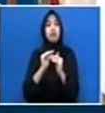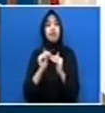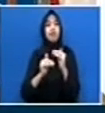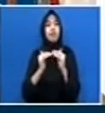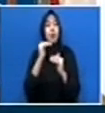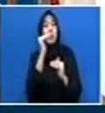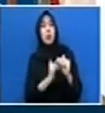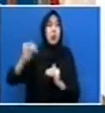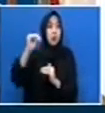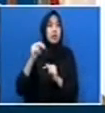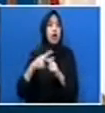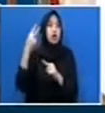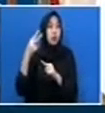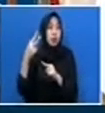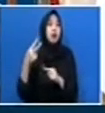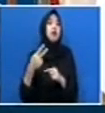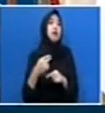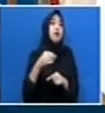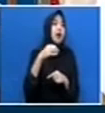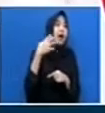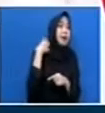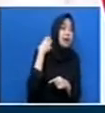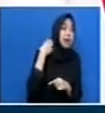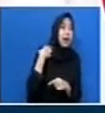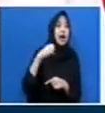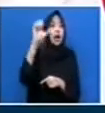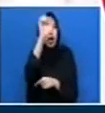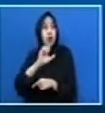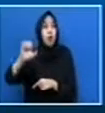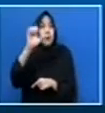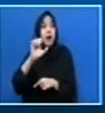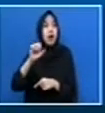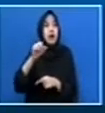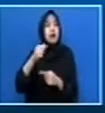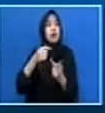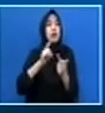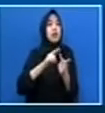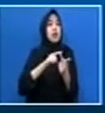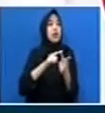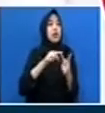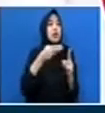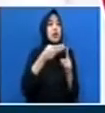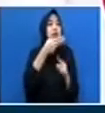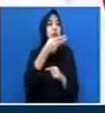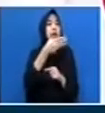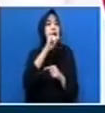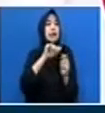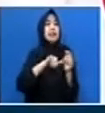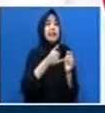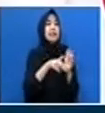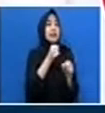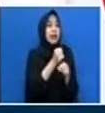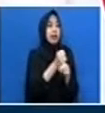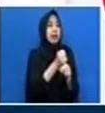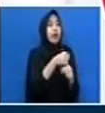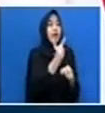that's been clinging to the United States, the European Union, seeing that this Beijing has, rolling